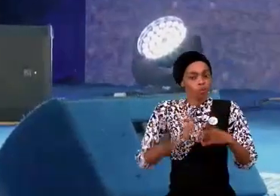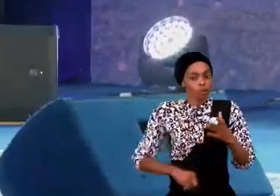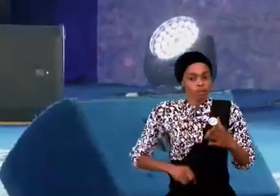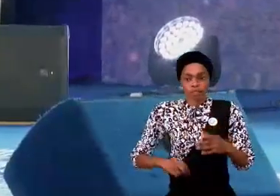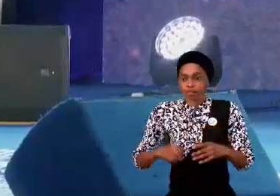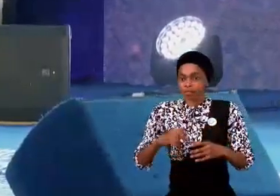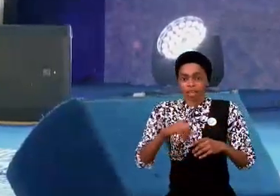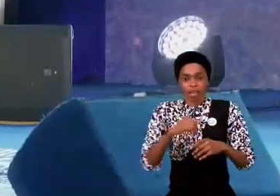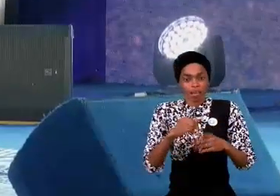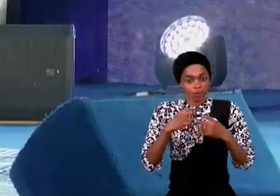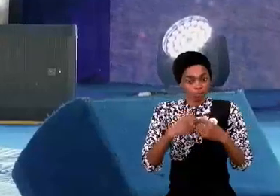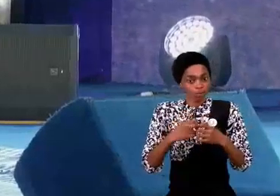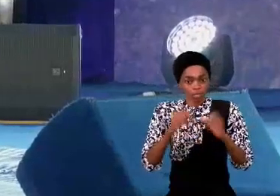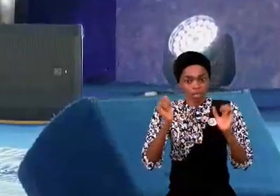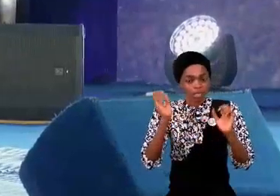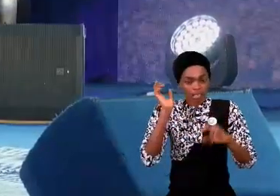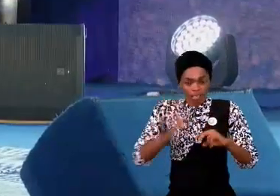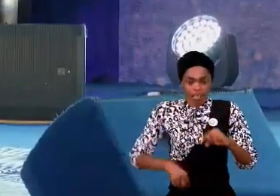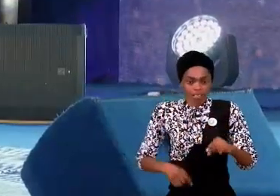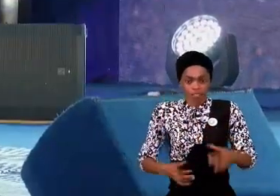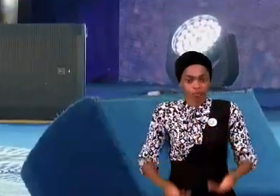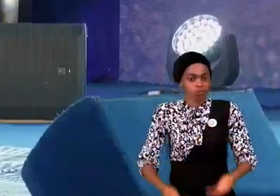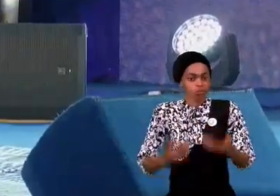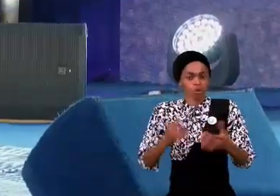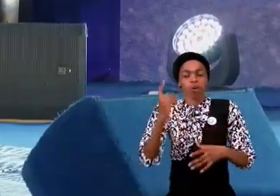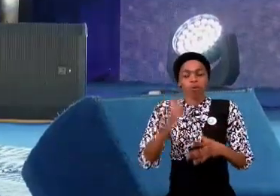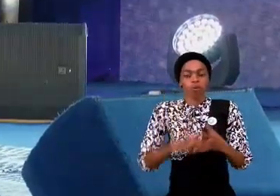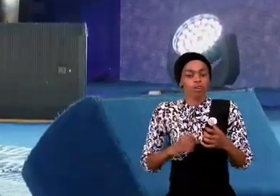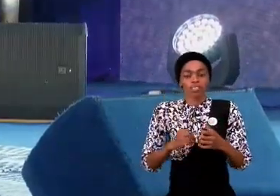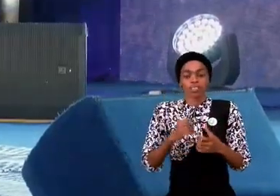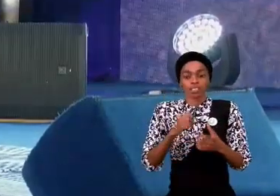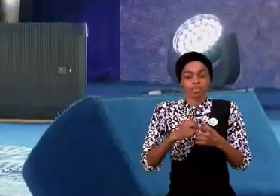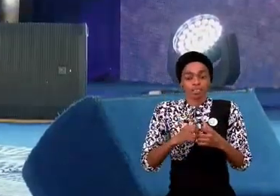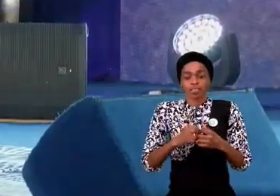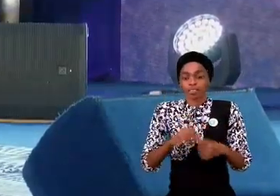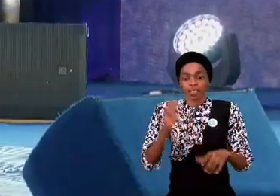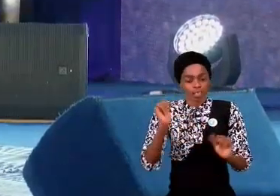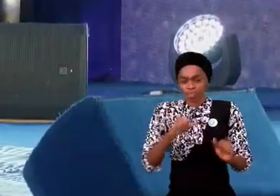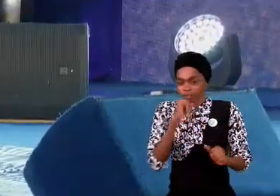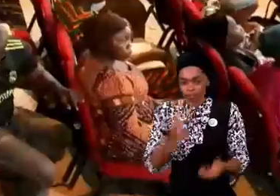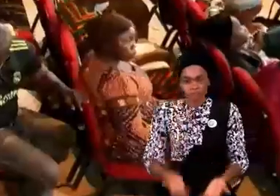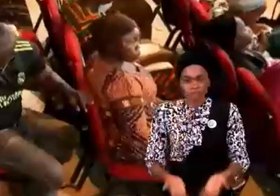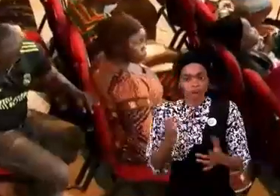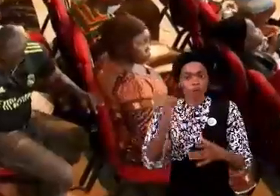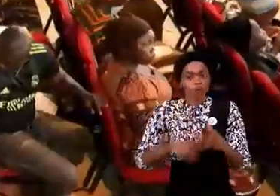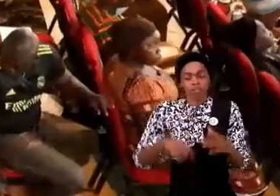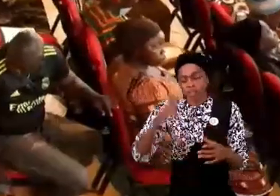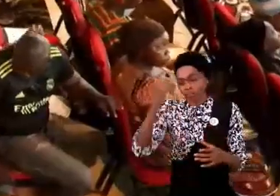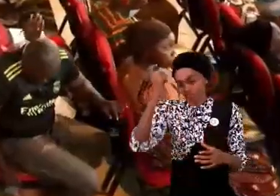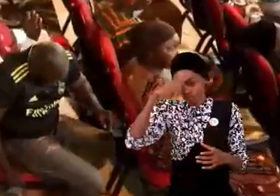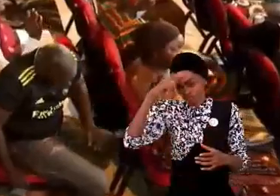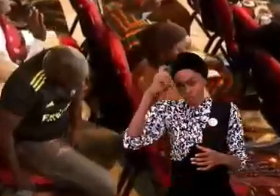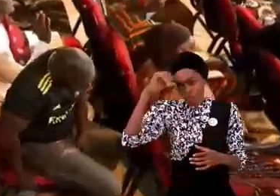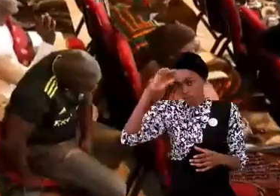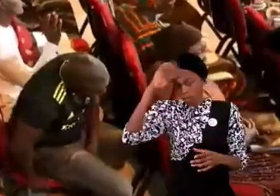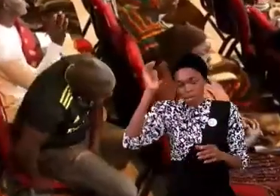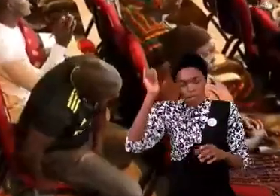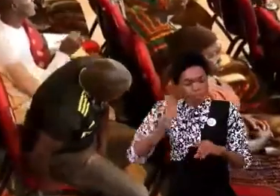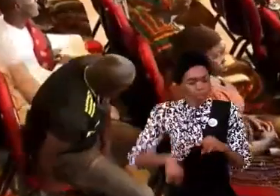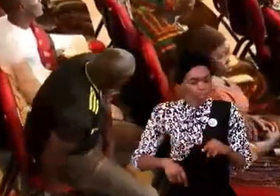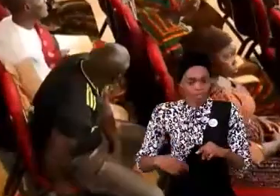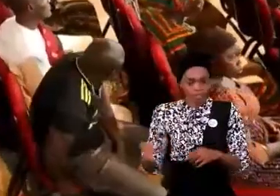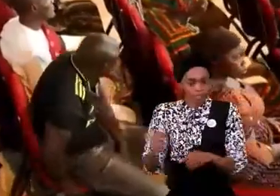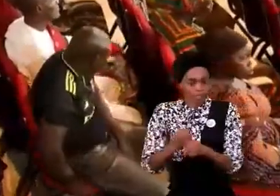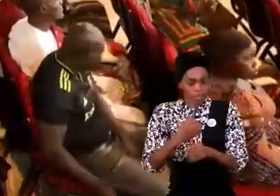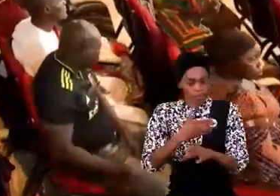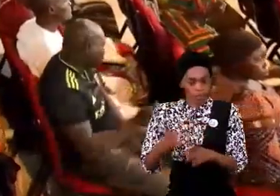take away, over here, I just press the button of the name of Jesus. I don't have to sweat. I